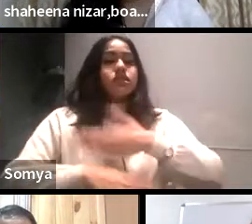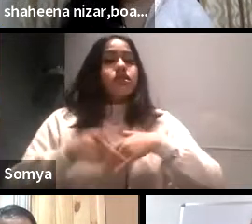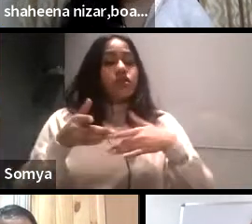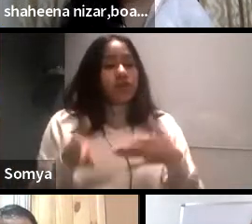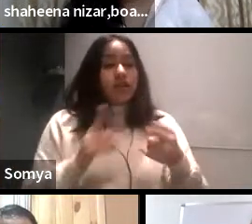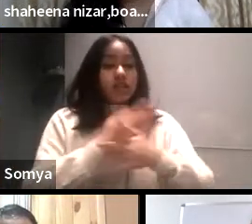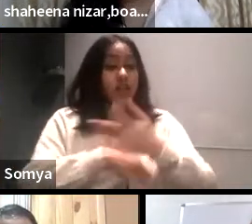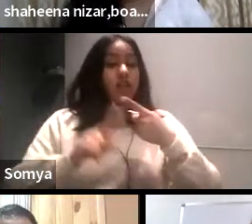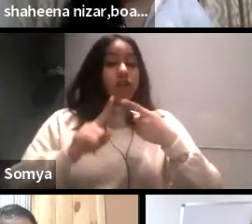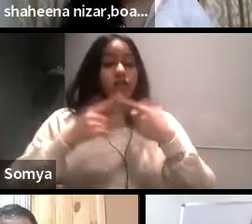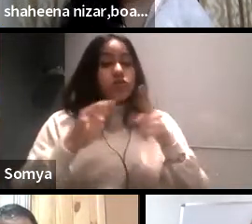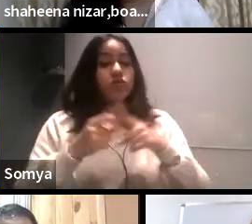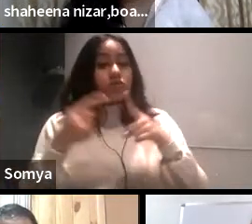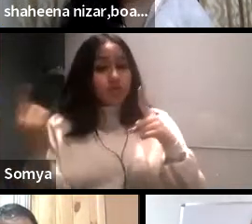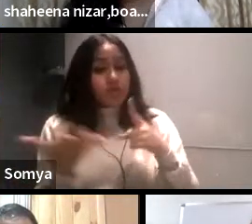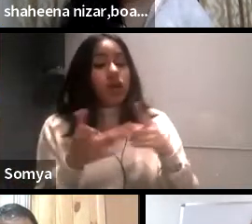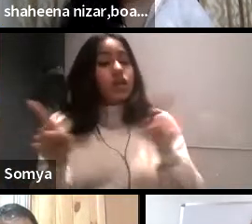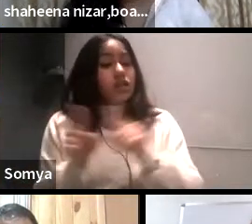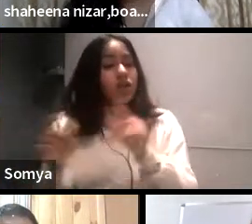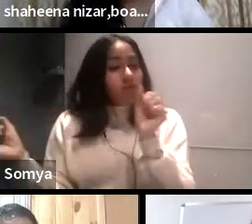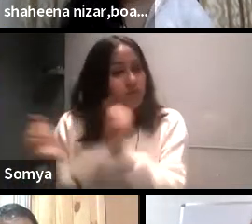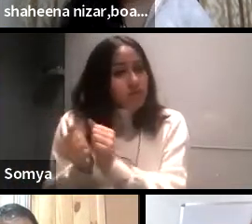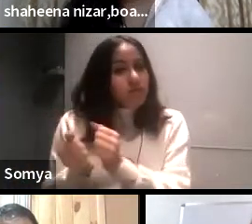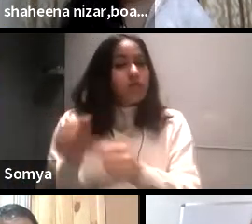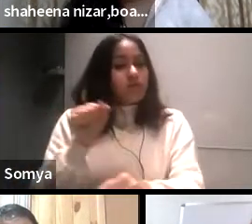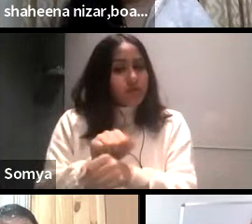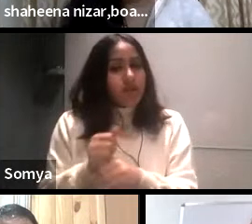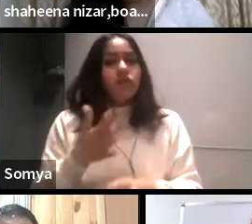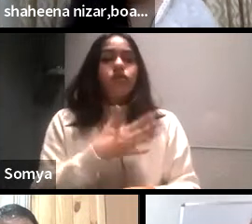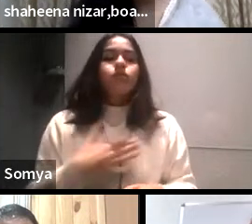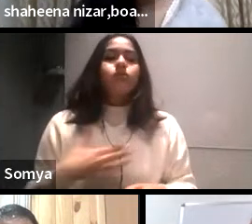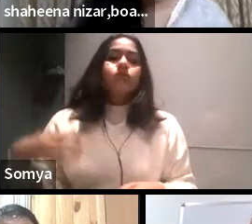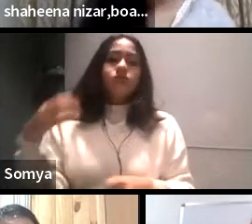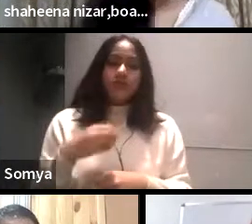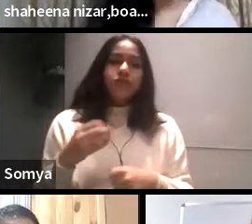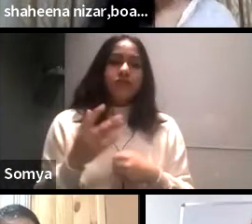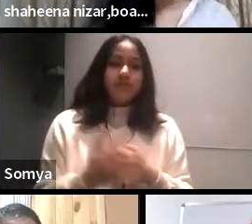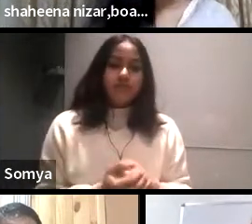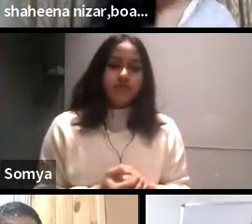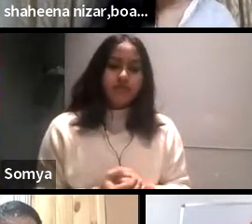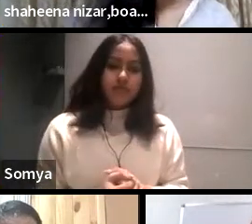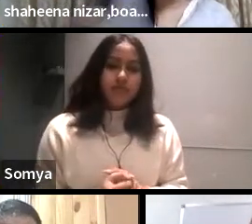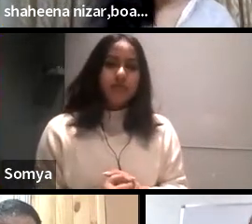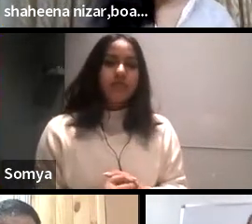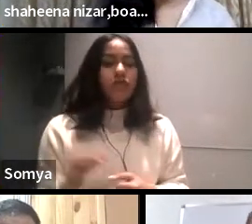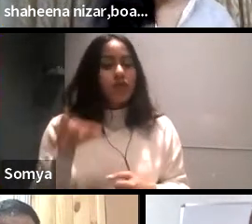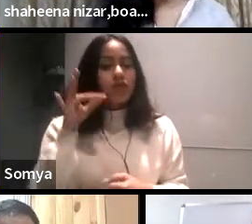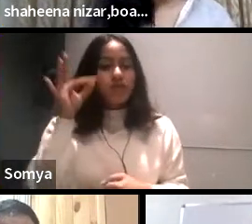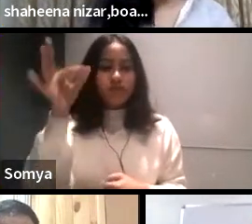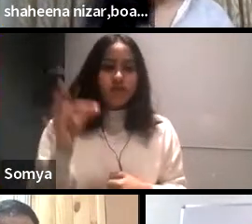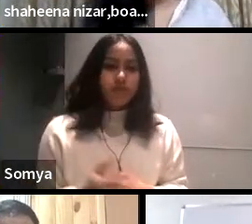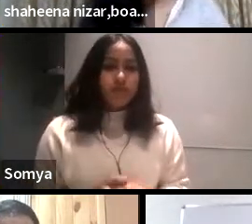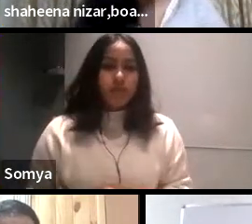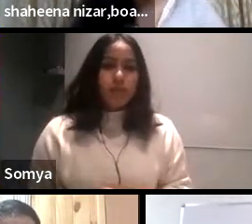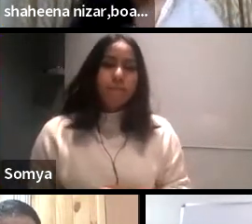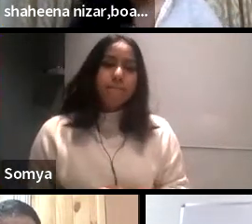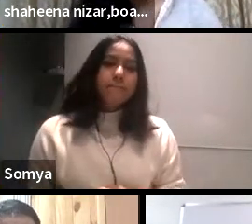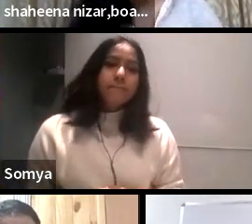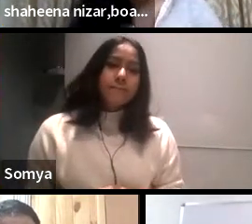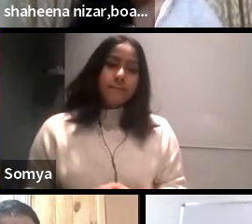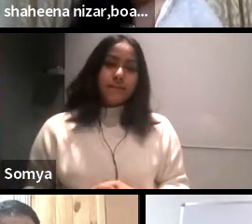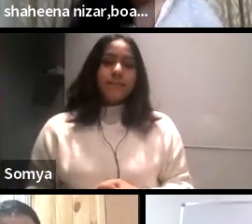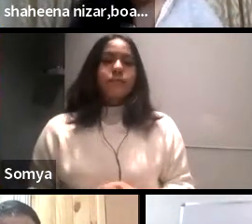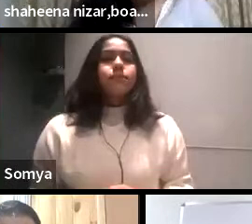in and start working with these people and these organizations in the near future. So that is what I'm,